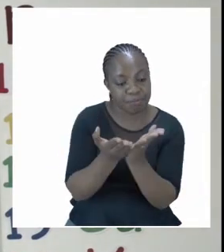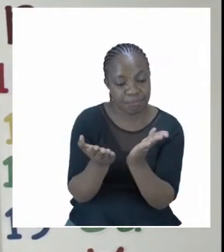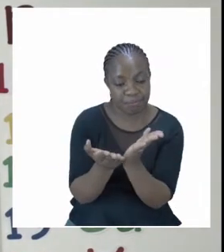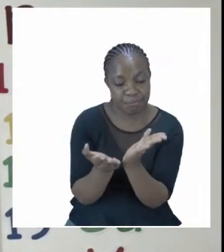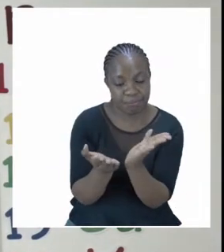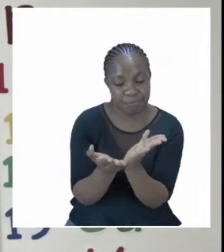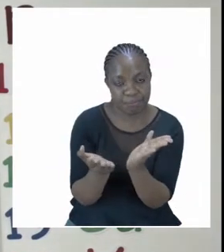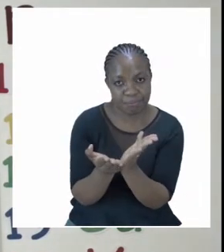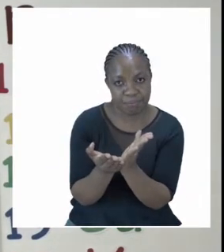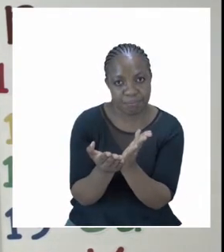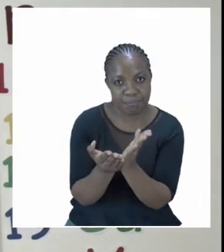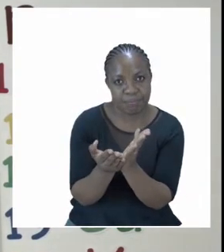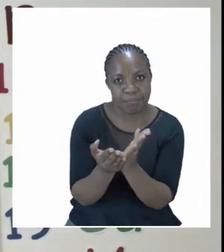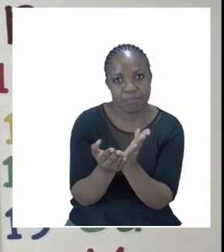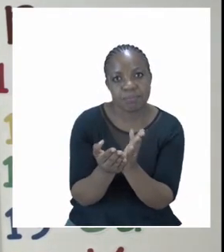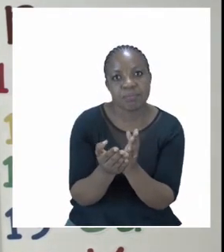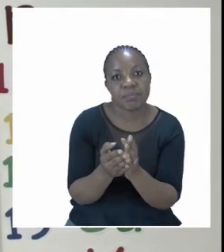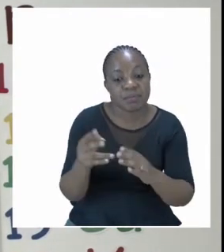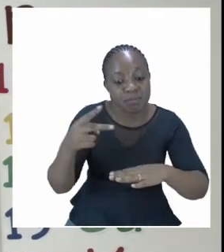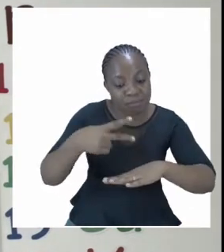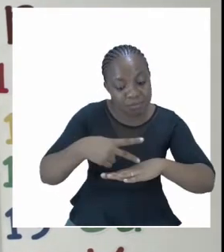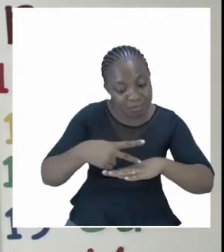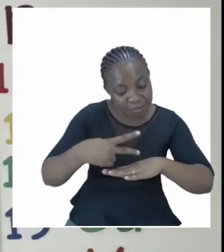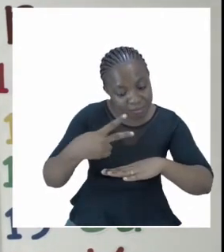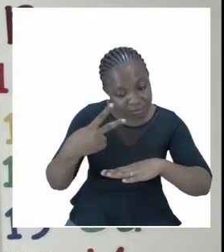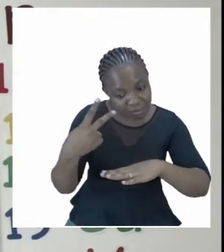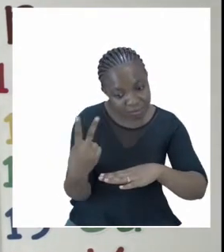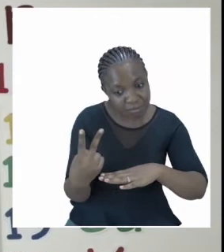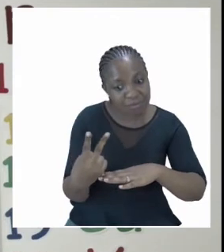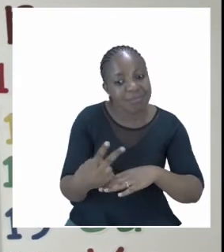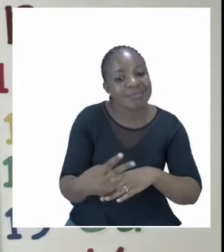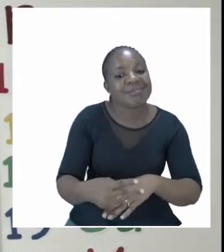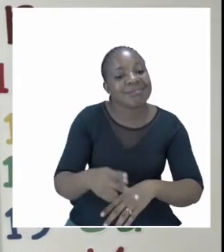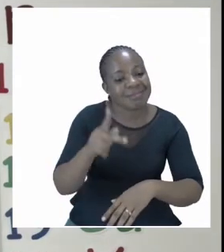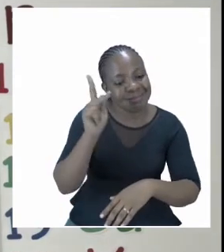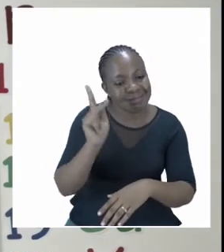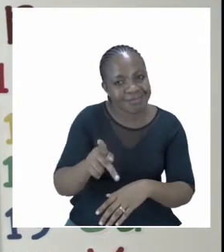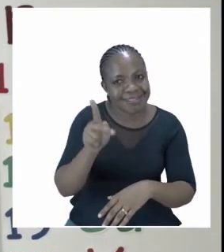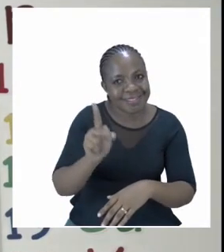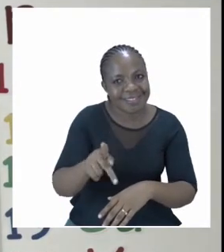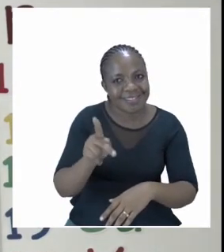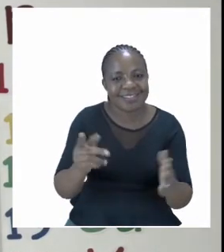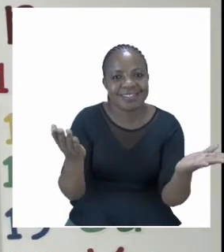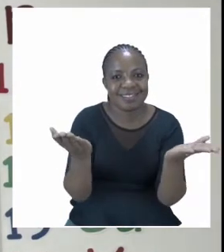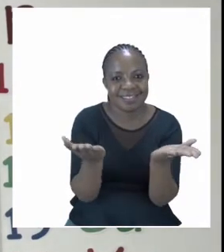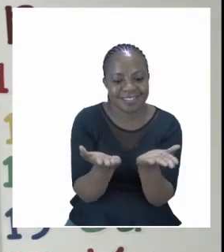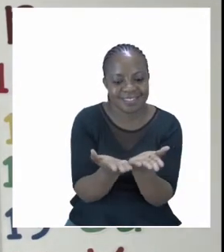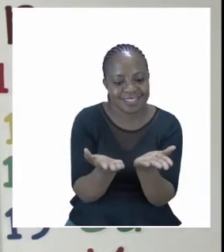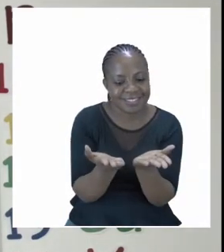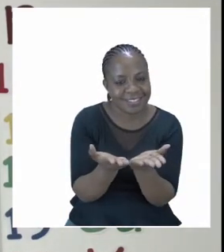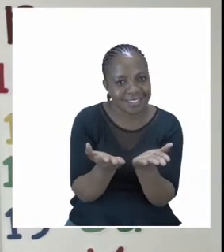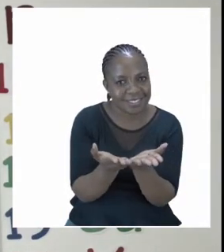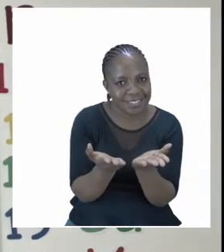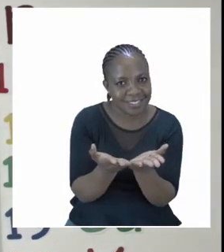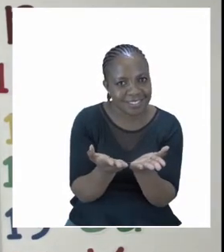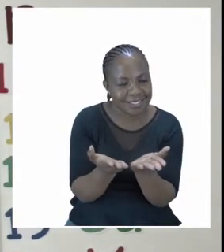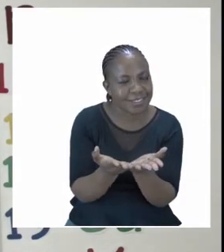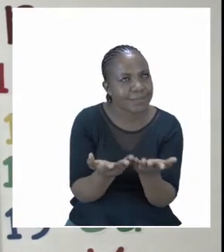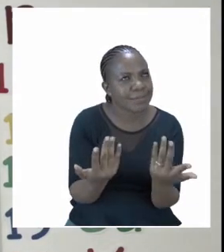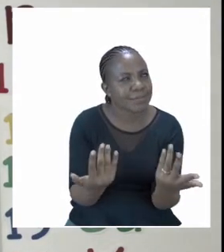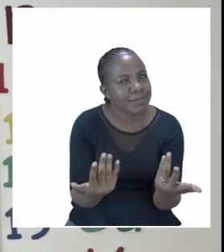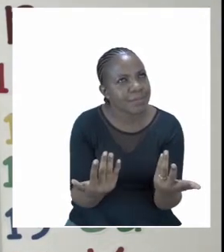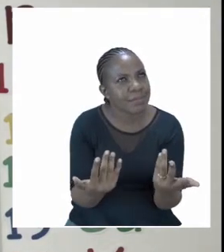Tuesday, we are still at school. But there are other things that can happen on